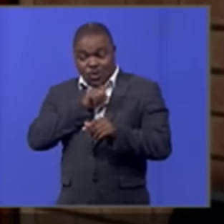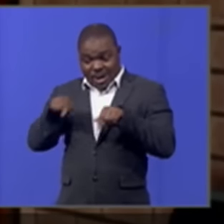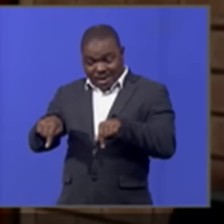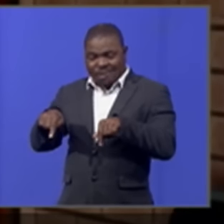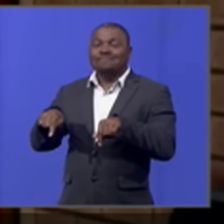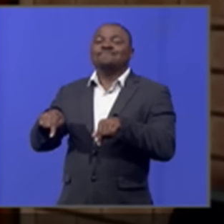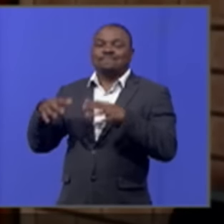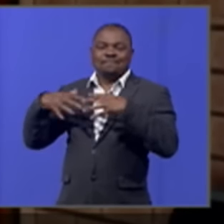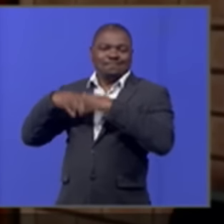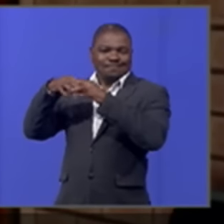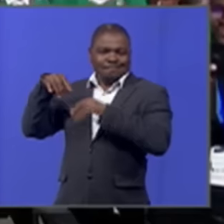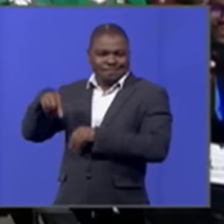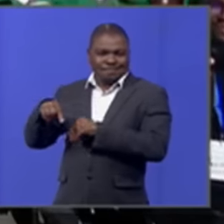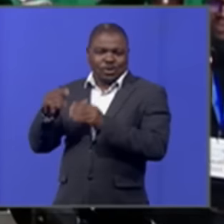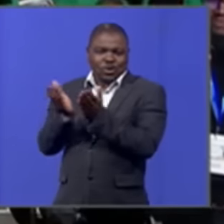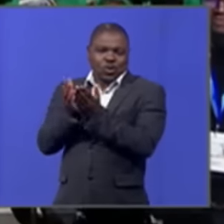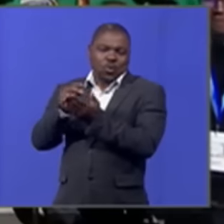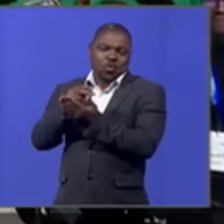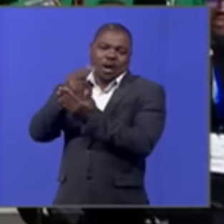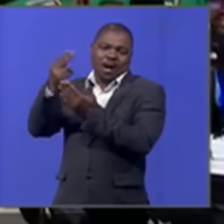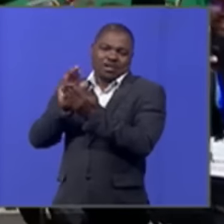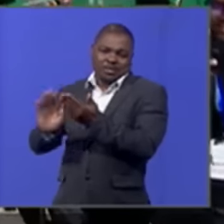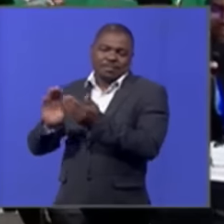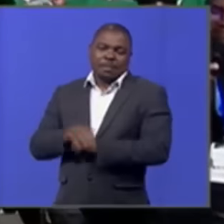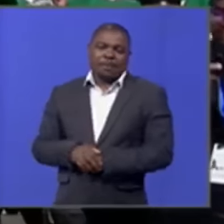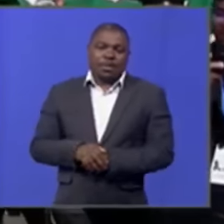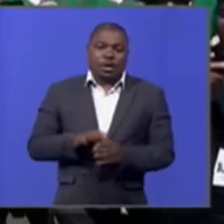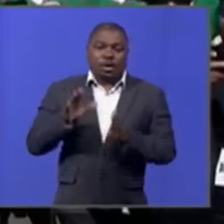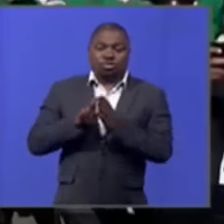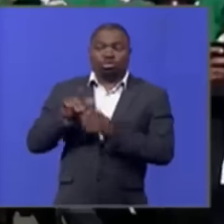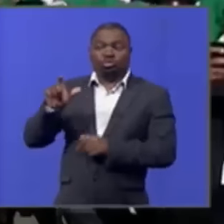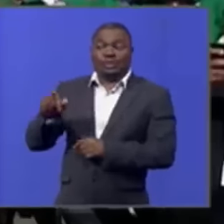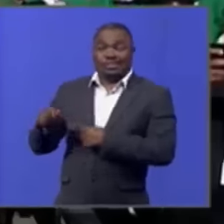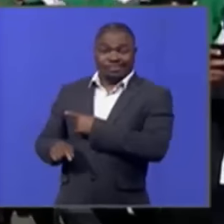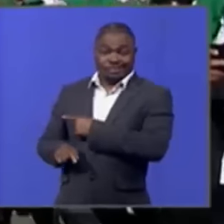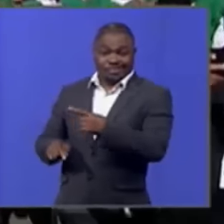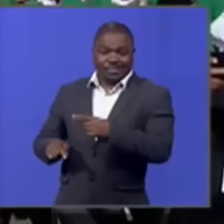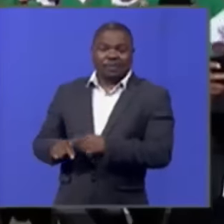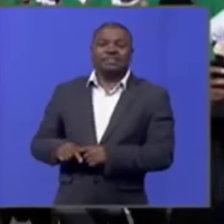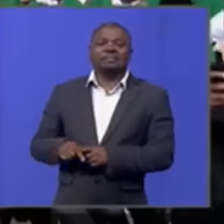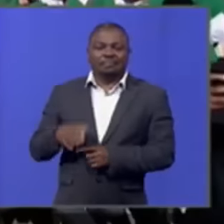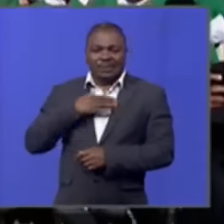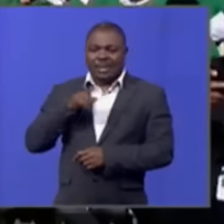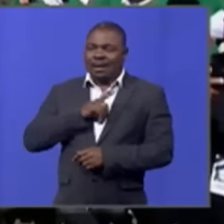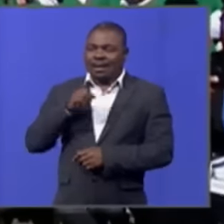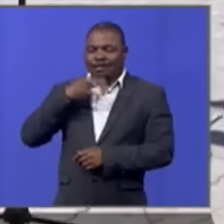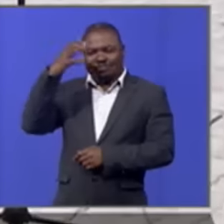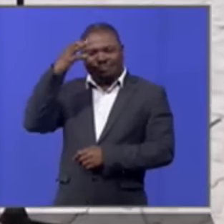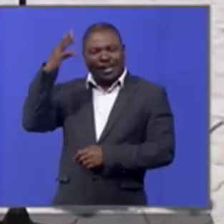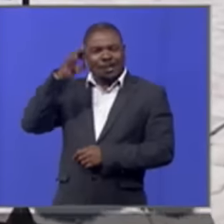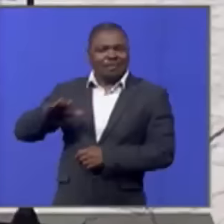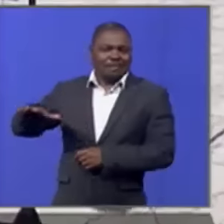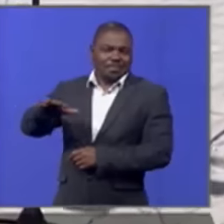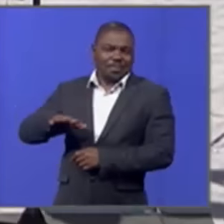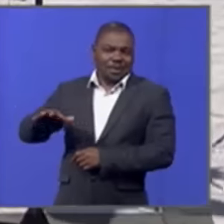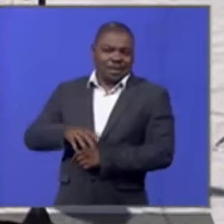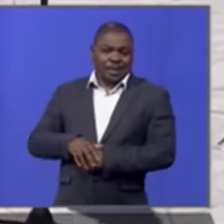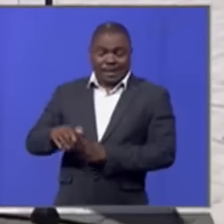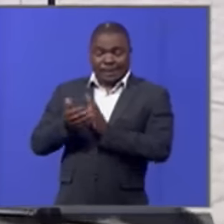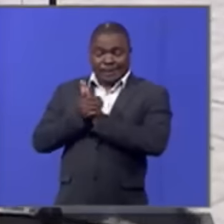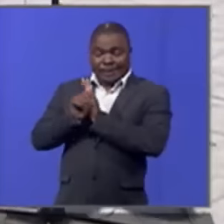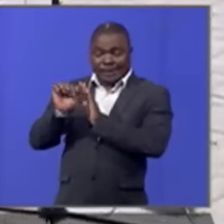here today to open this school of arts. Go barutwana bano se ke serala sa ditoro. Lefelo le talente e tlileng